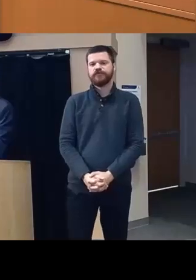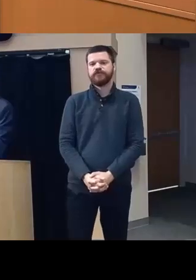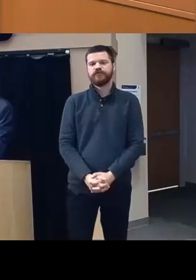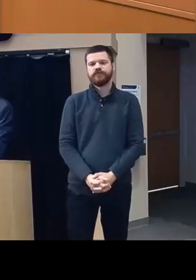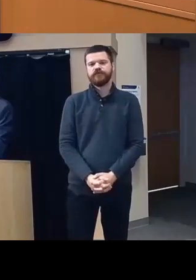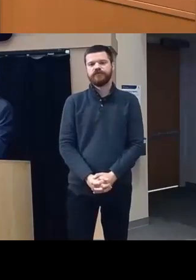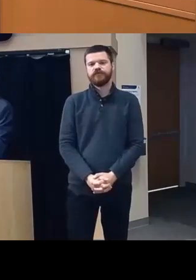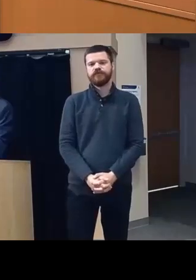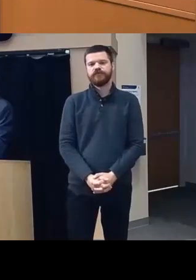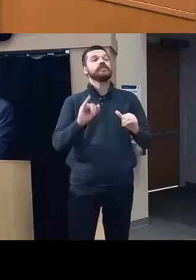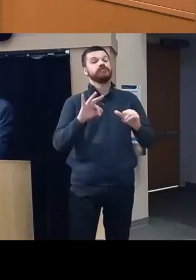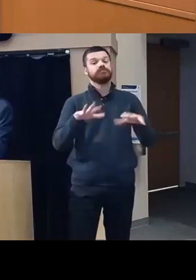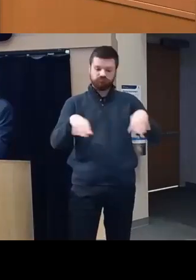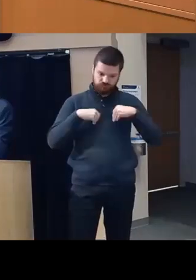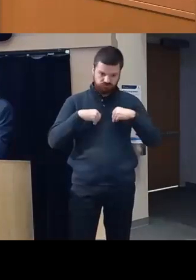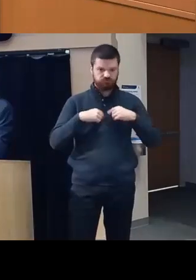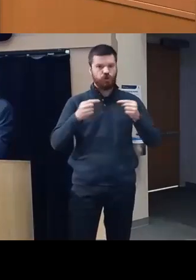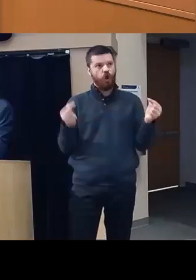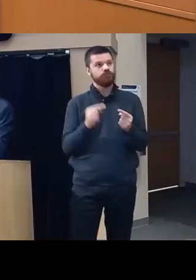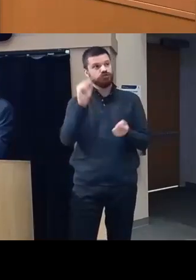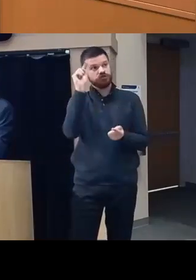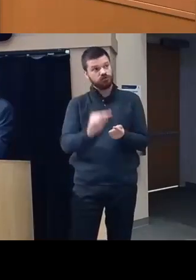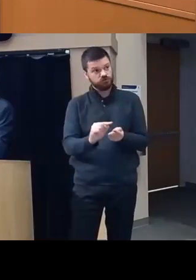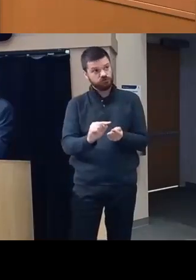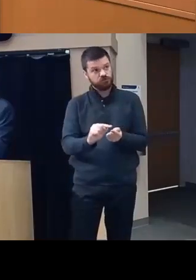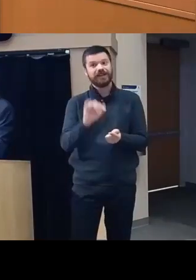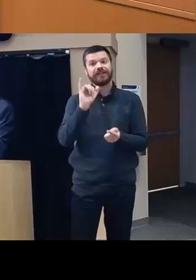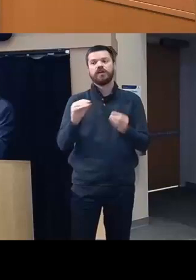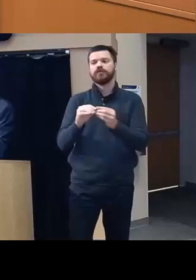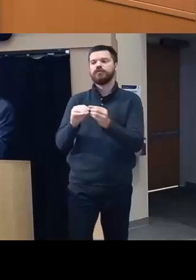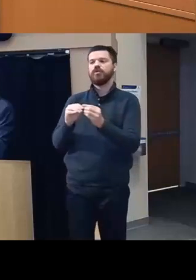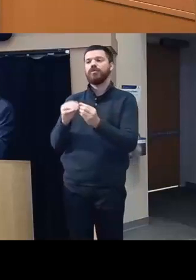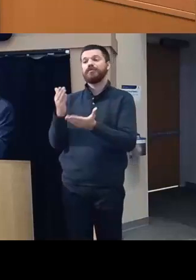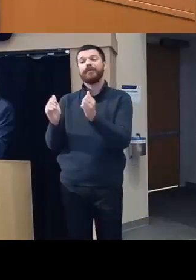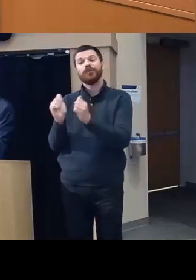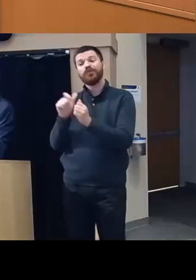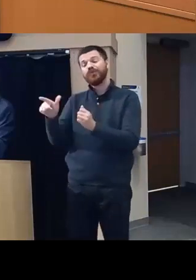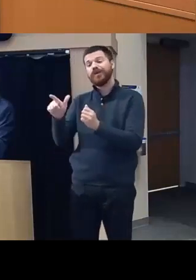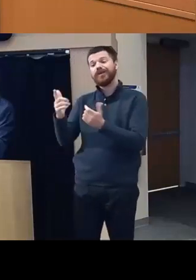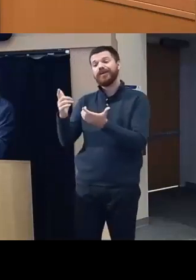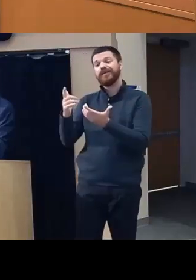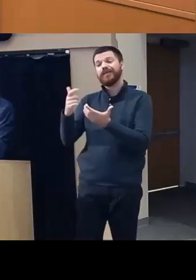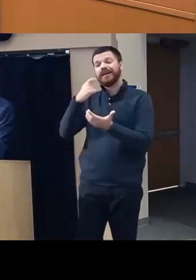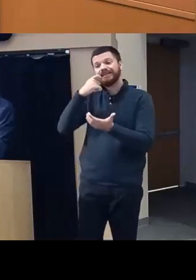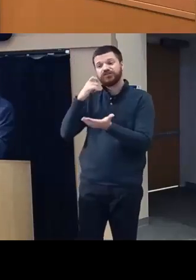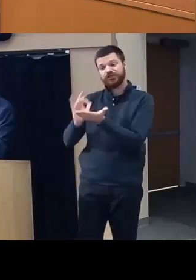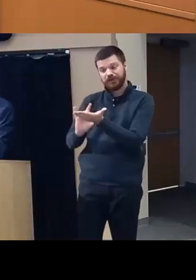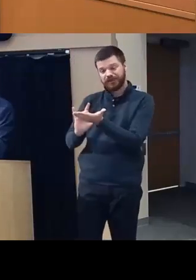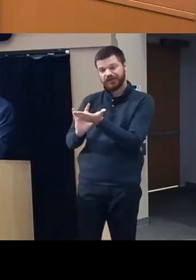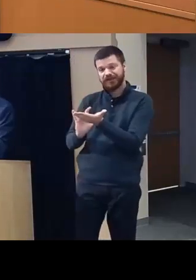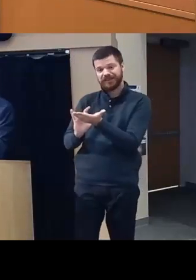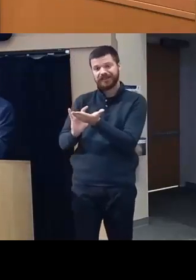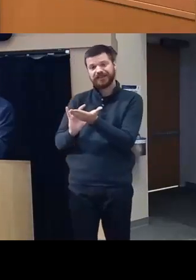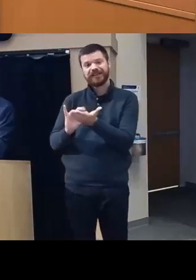embracing of harm reduction happening more from an addiction medicine perspective. If you do think about the